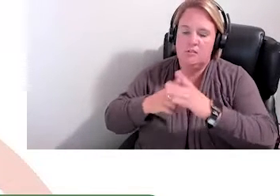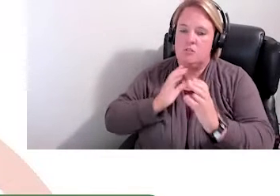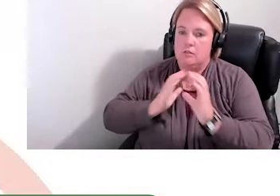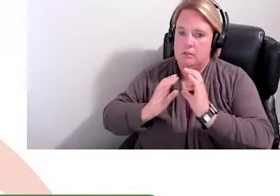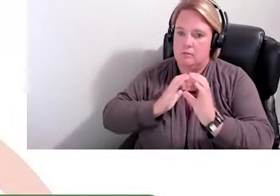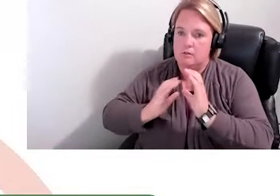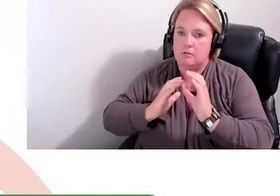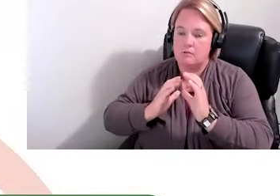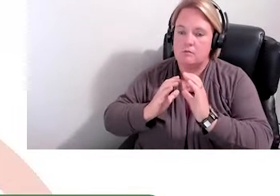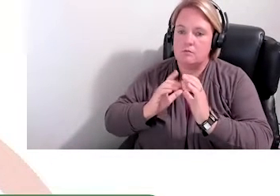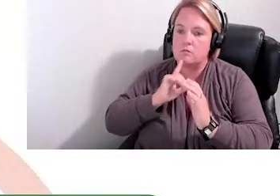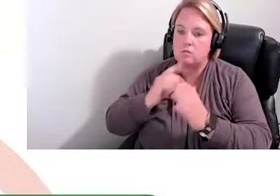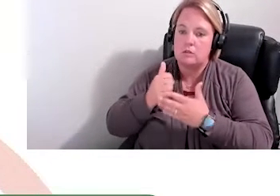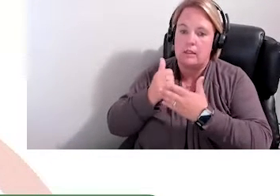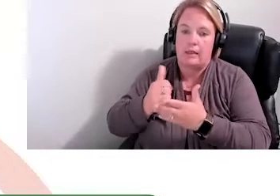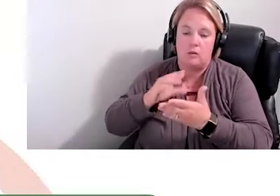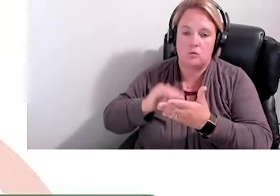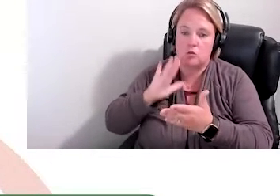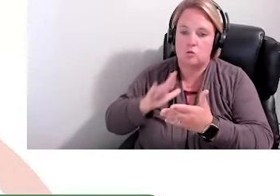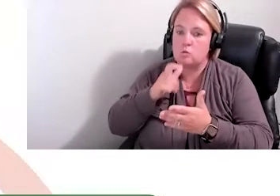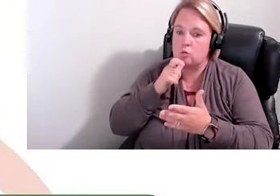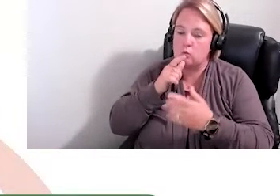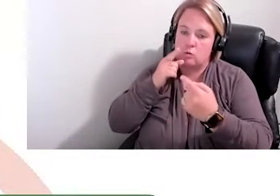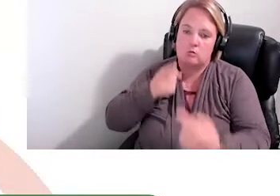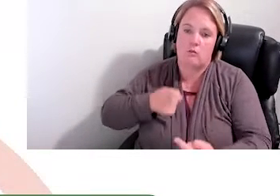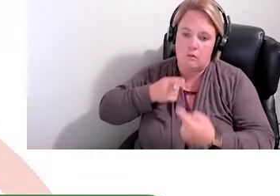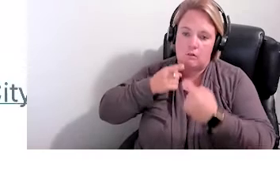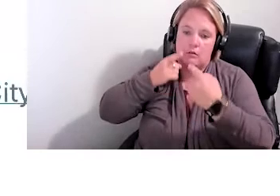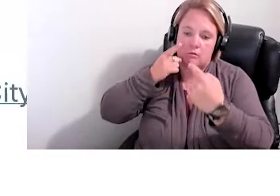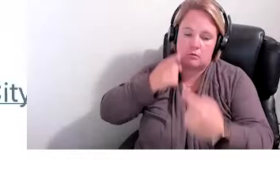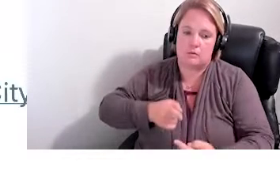and assist students who are struggling academically and socially.